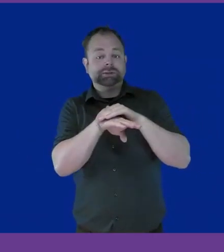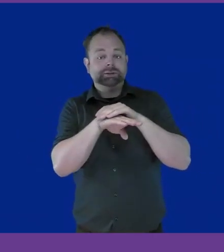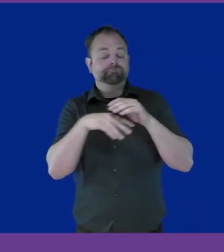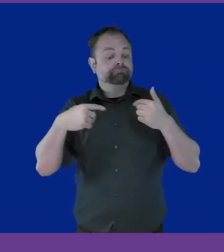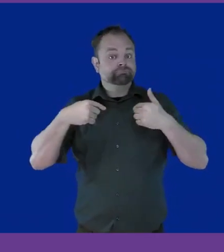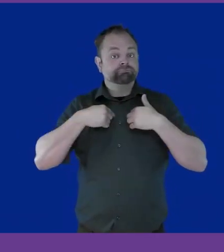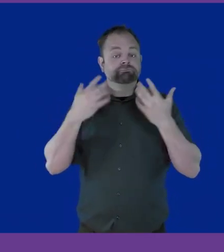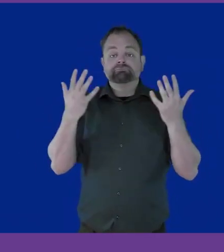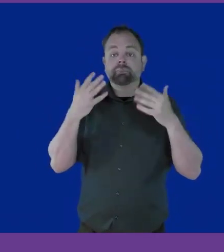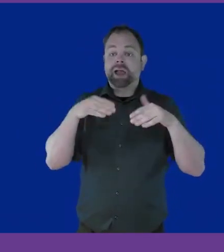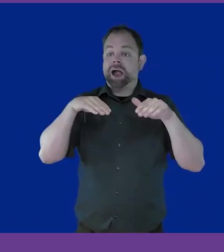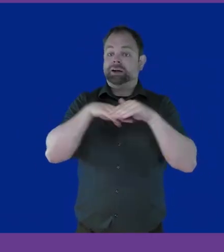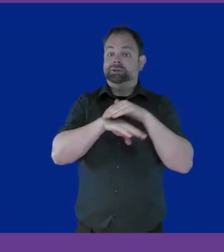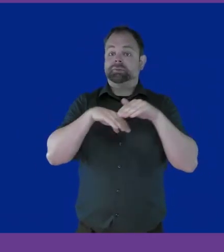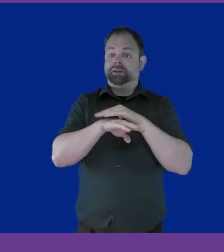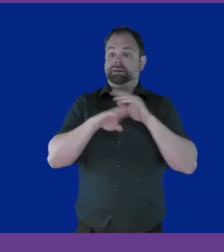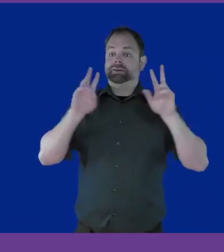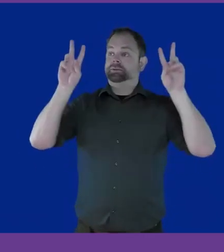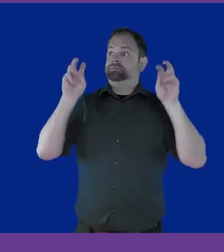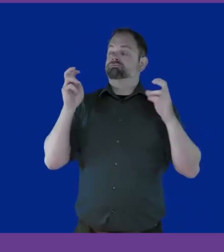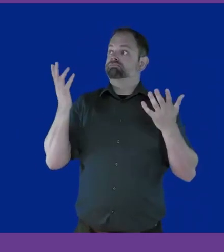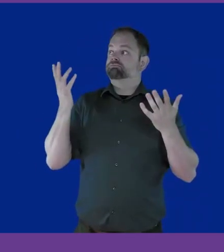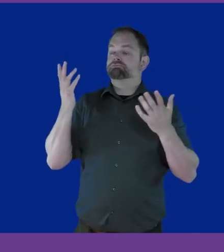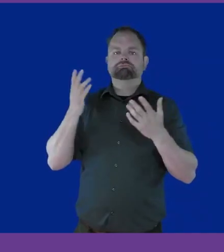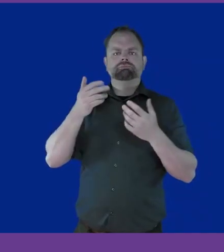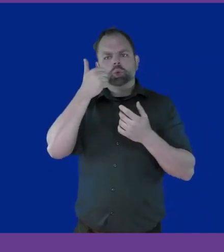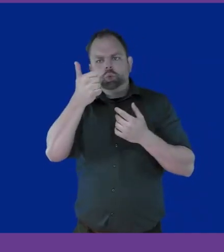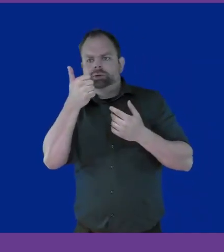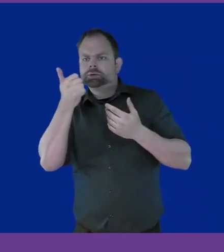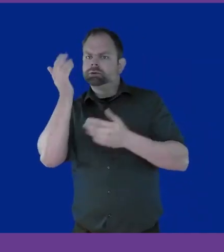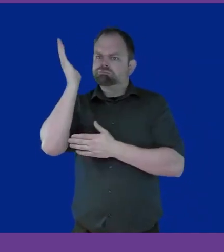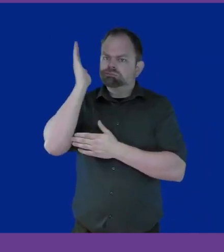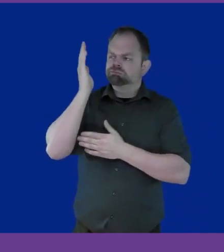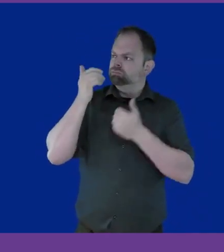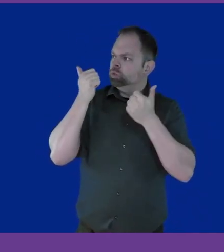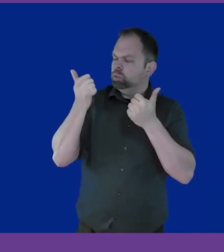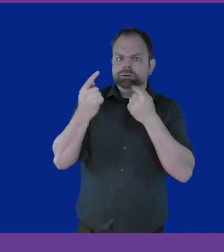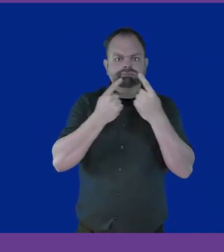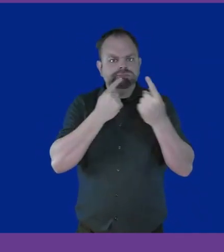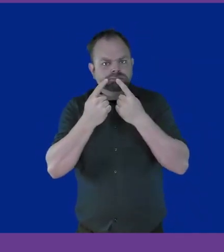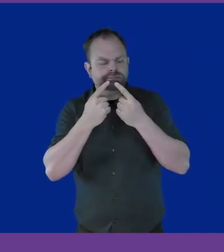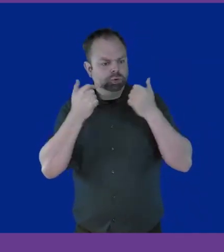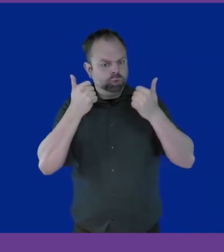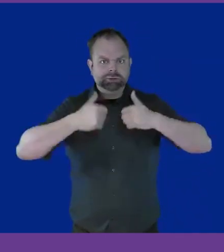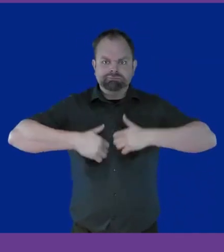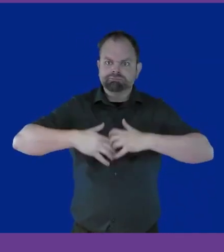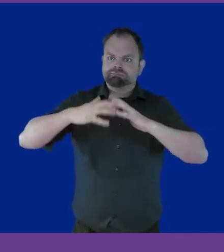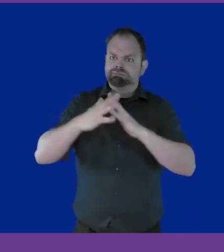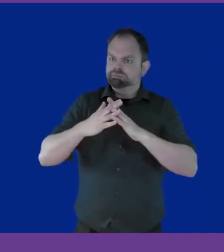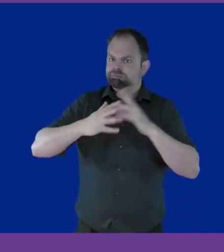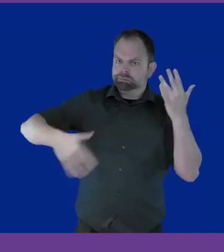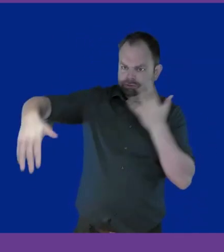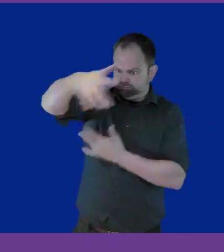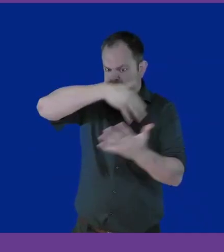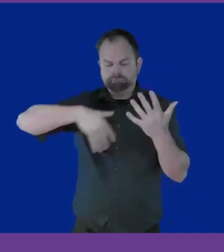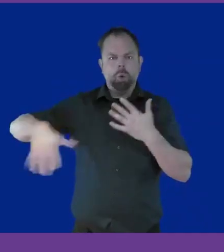way to make sure that we are inclusive for everybody in our society. But it is also a way to make things